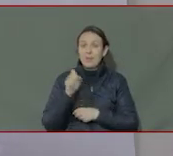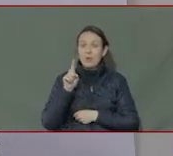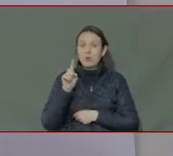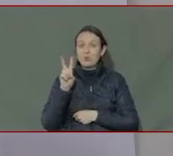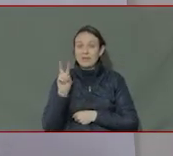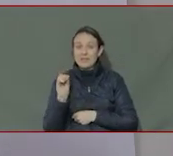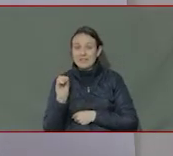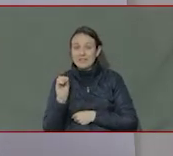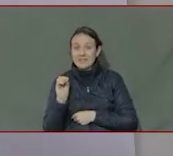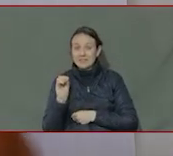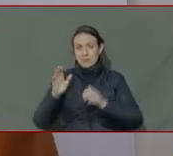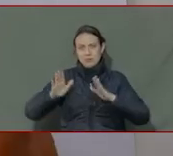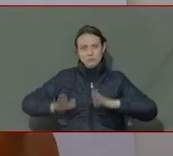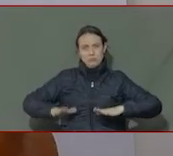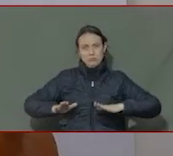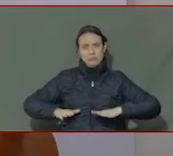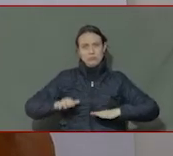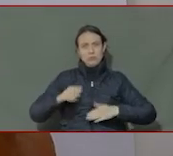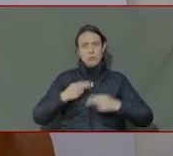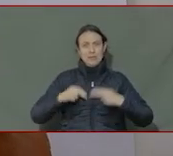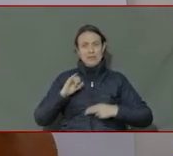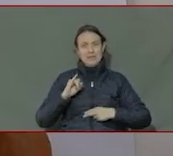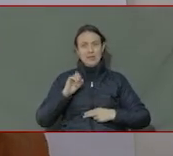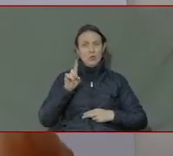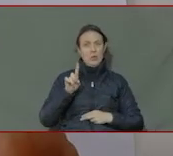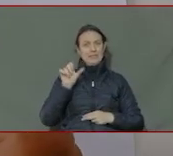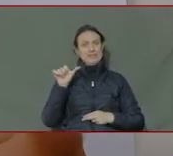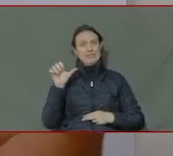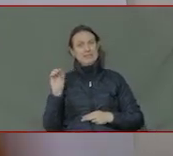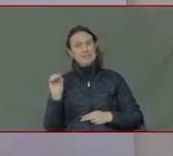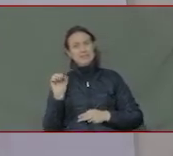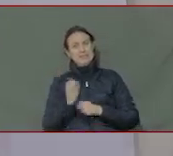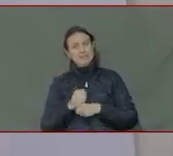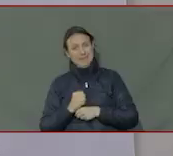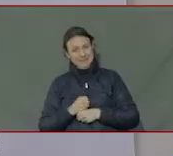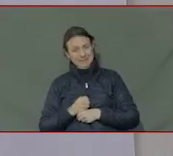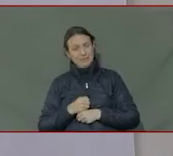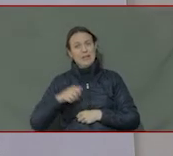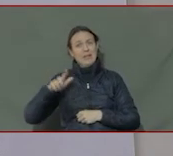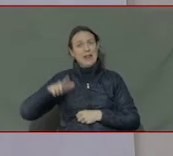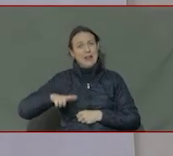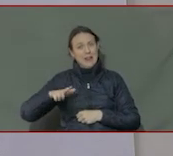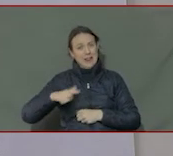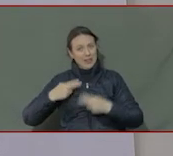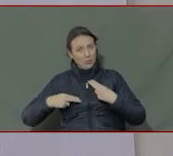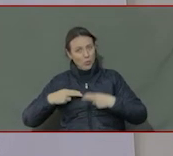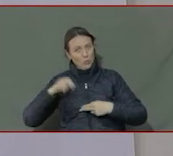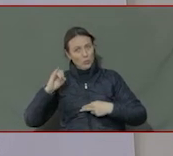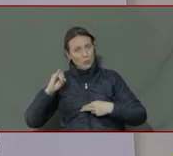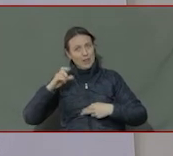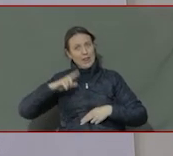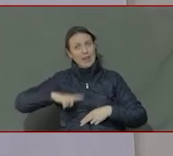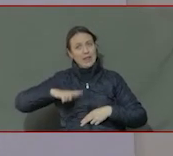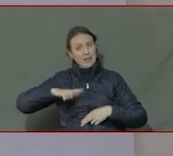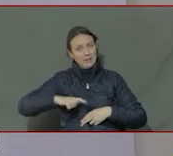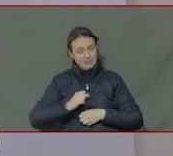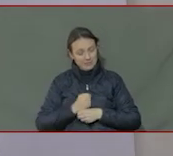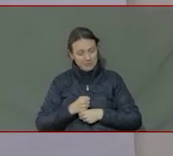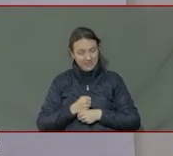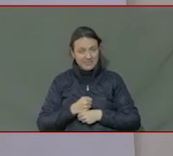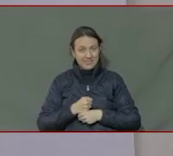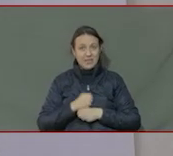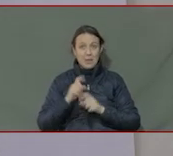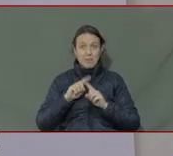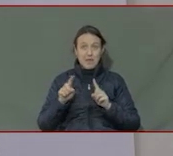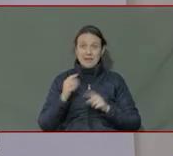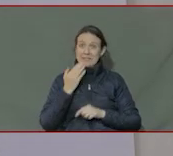here, the insulin goes high. It's 160 milligrams. You need more insulin. But I'm sugar diabetic,